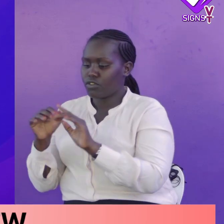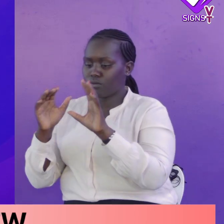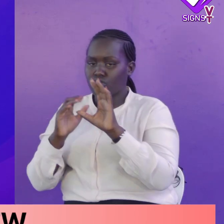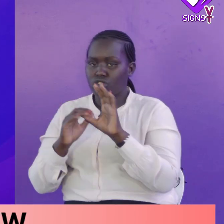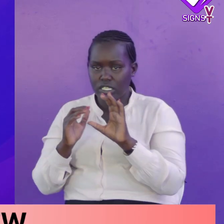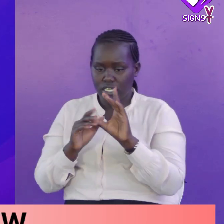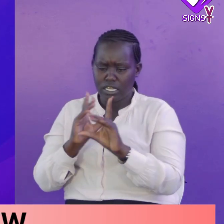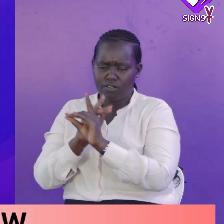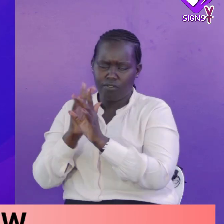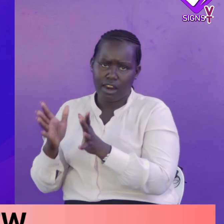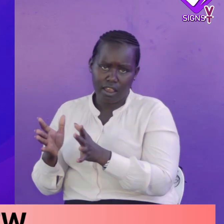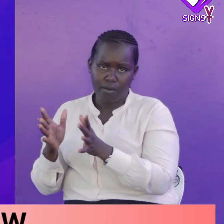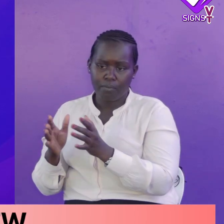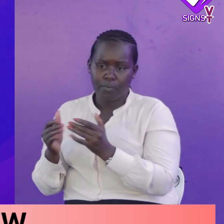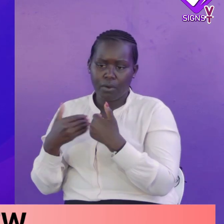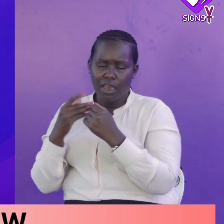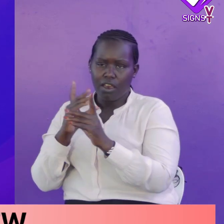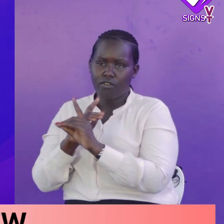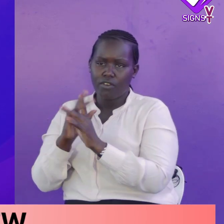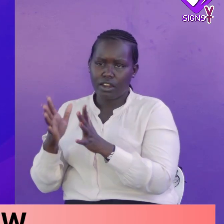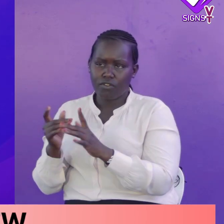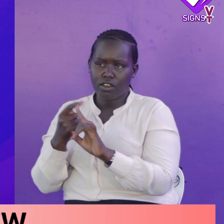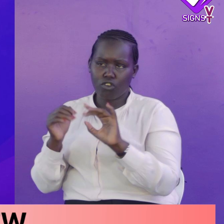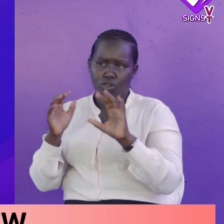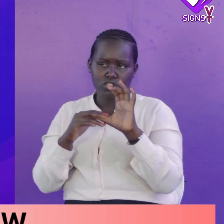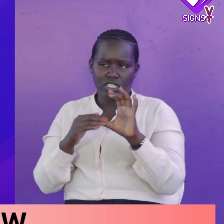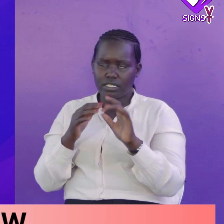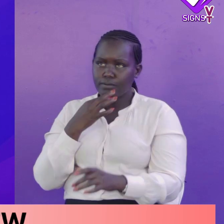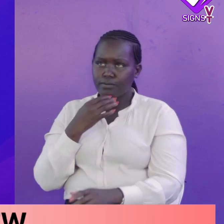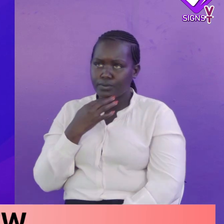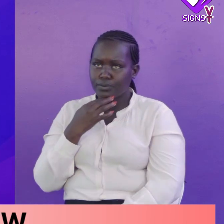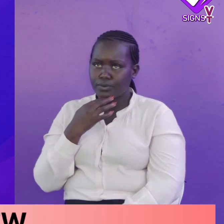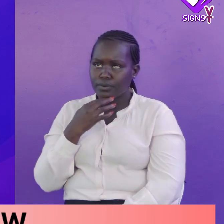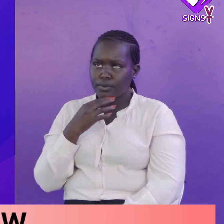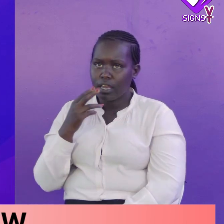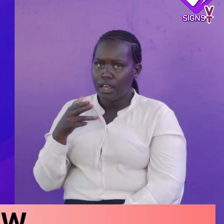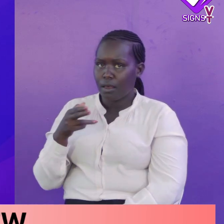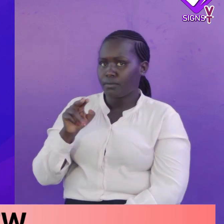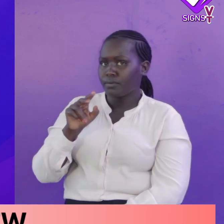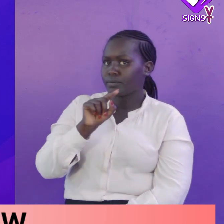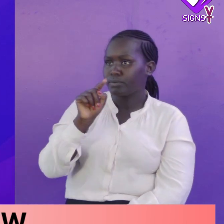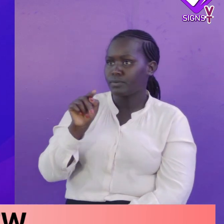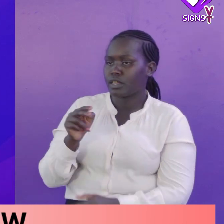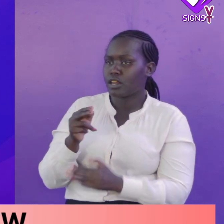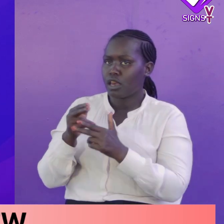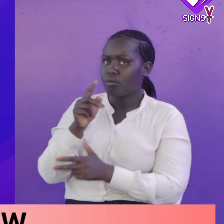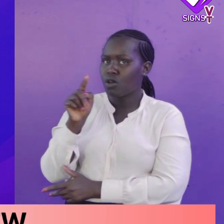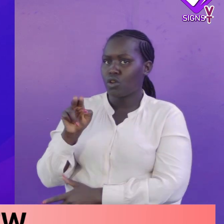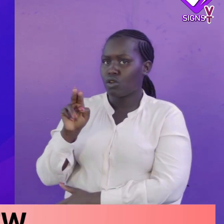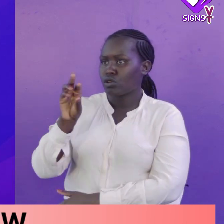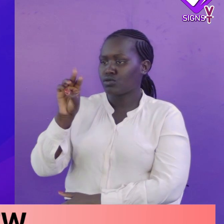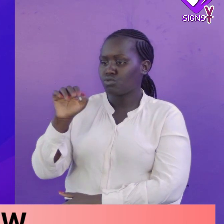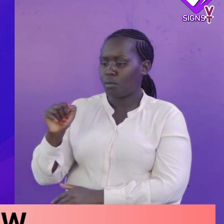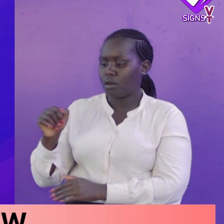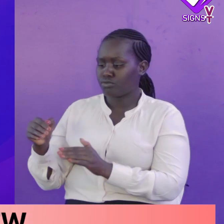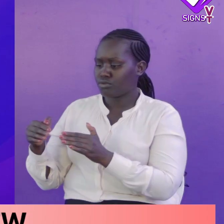defender. There's a defender here. From Chelsea? Yeah. Zuma? Kurt Zuma. There's a time he just kicked a